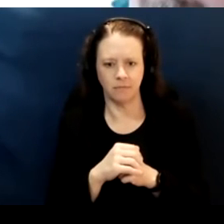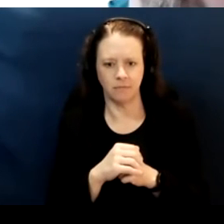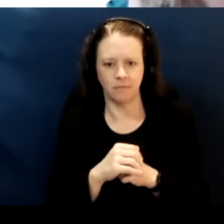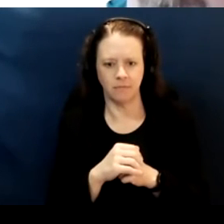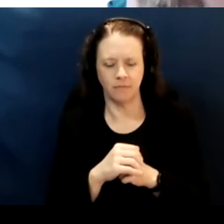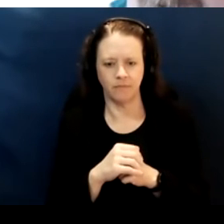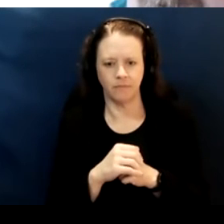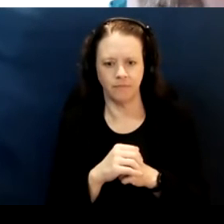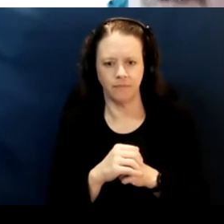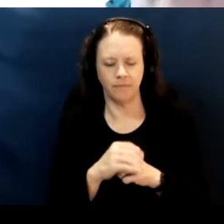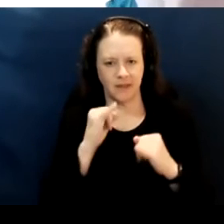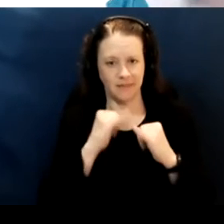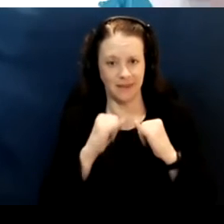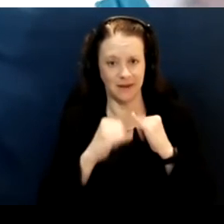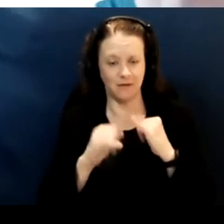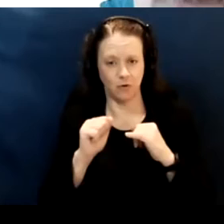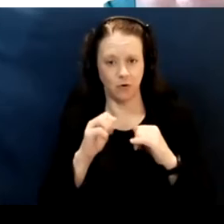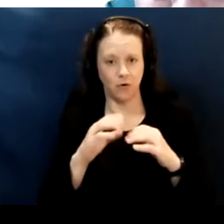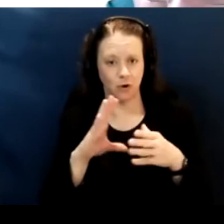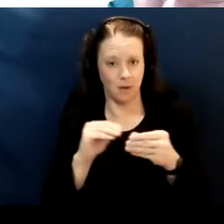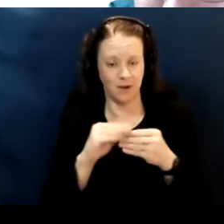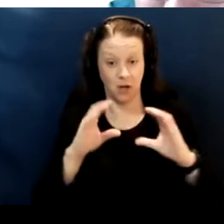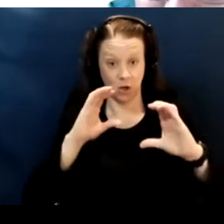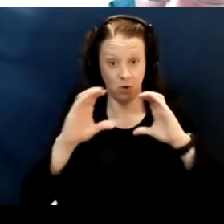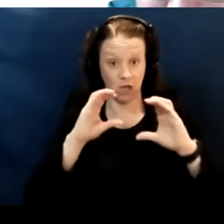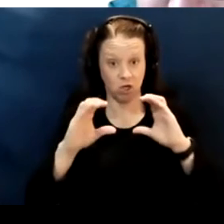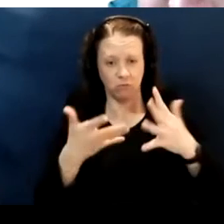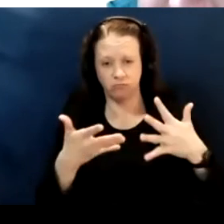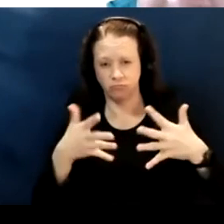And the tail end of your comment, communication is the biggest thing.